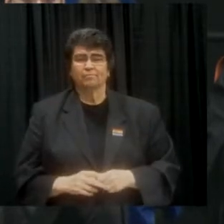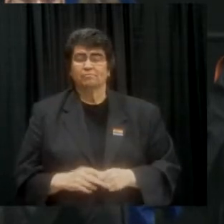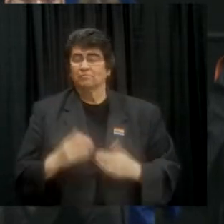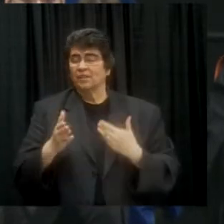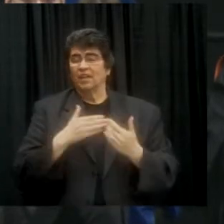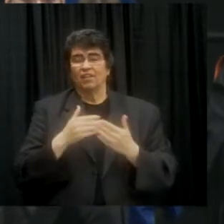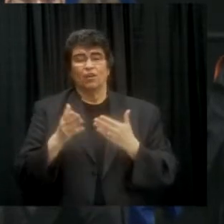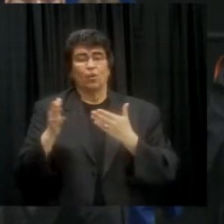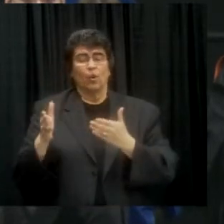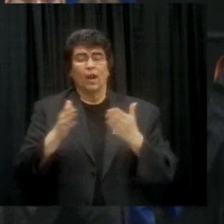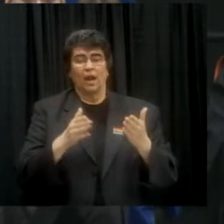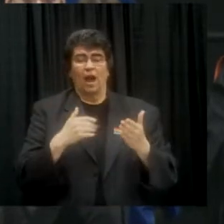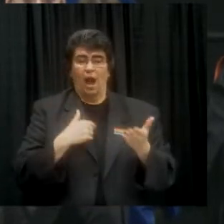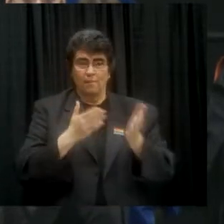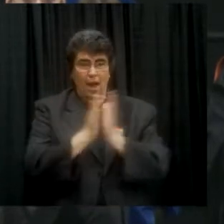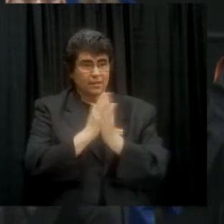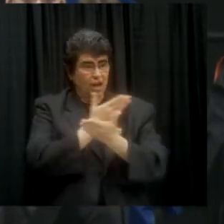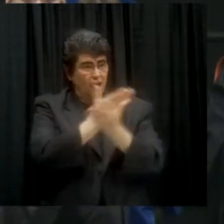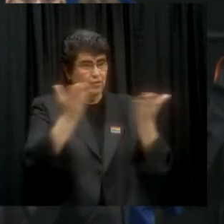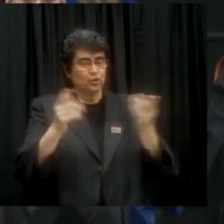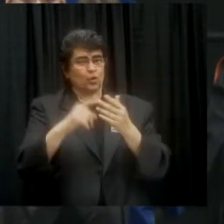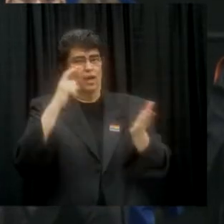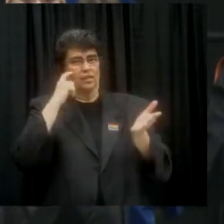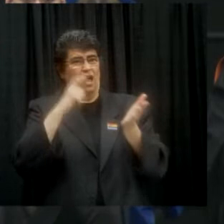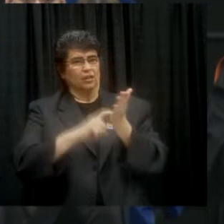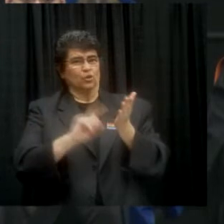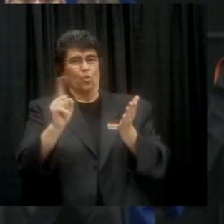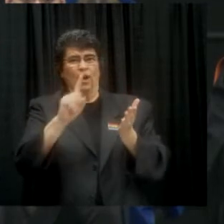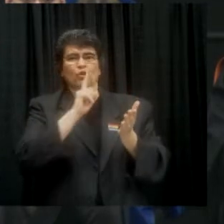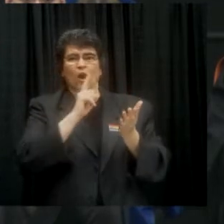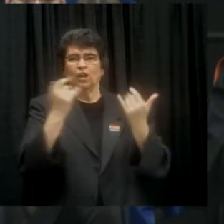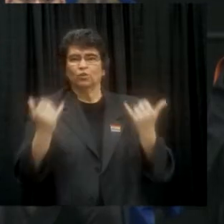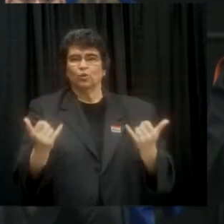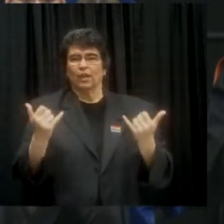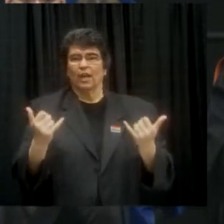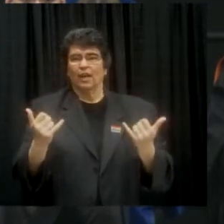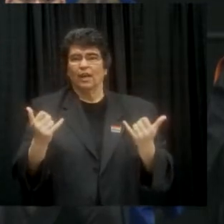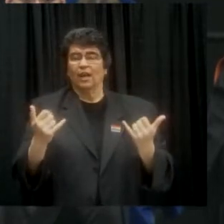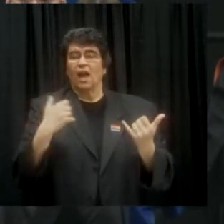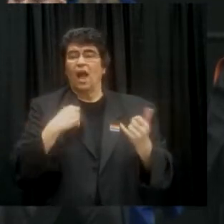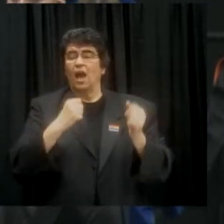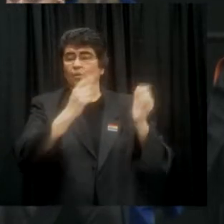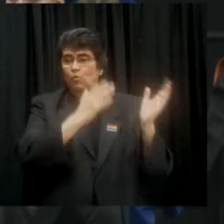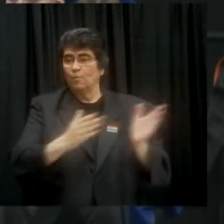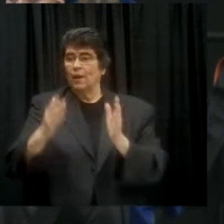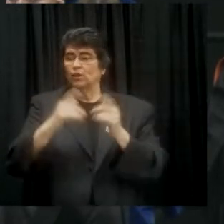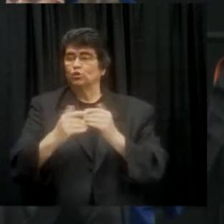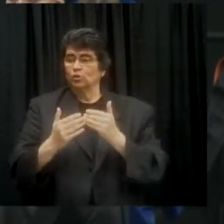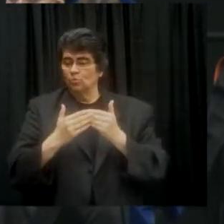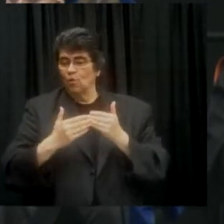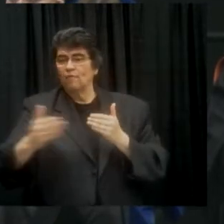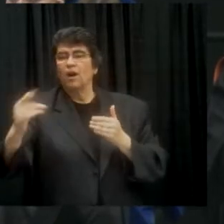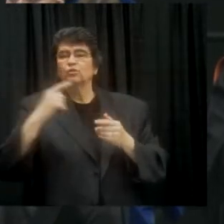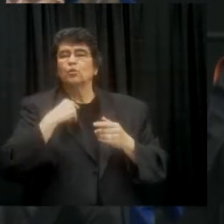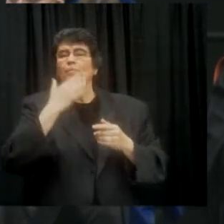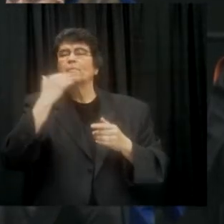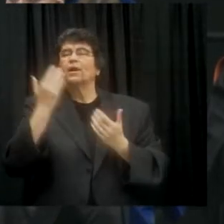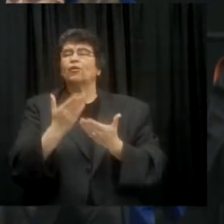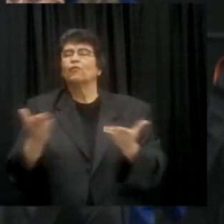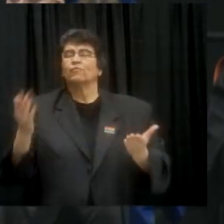Either way, I'm asking all of you to acknowledge where you are today and prepare to move on to better things